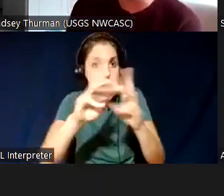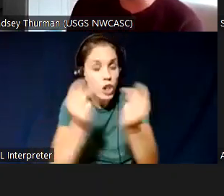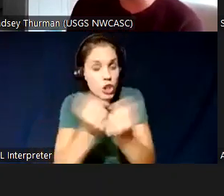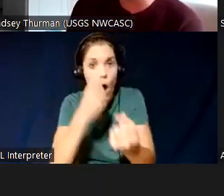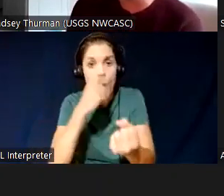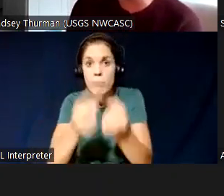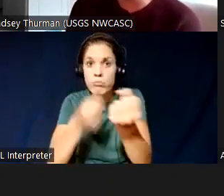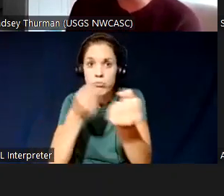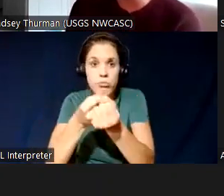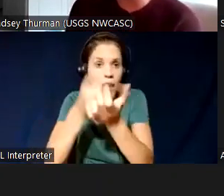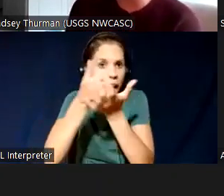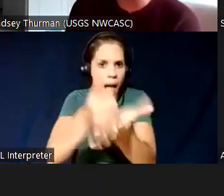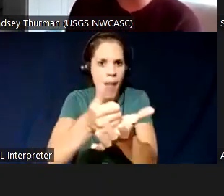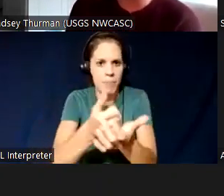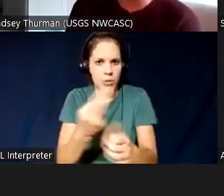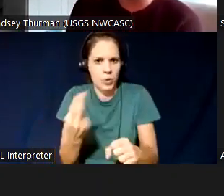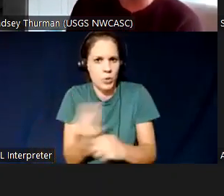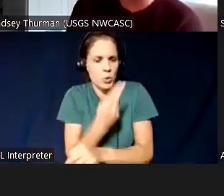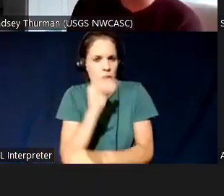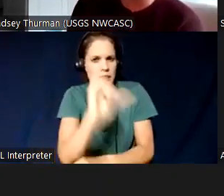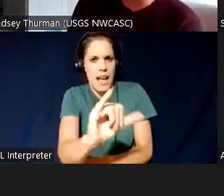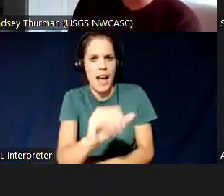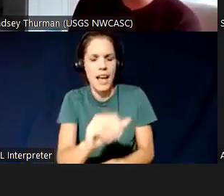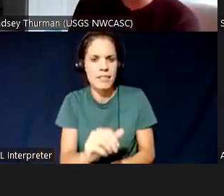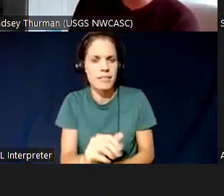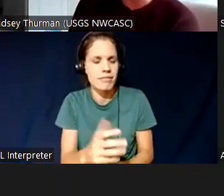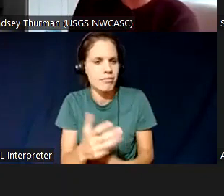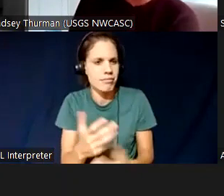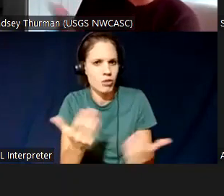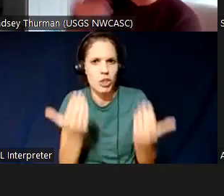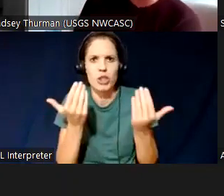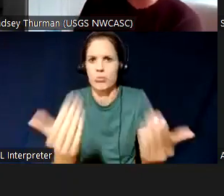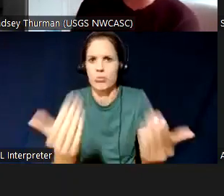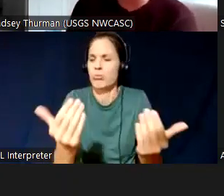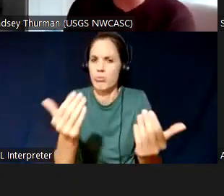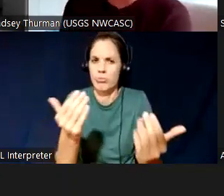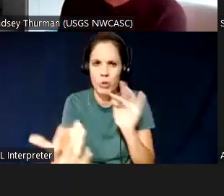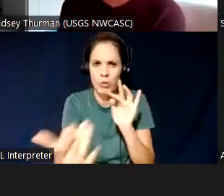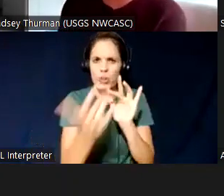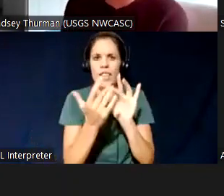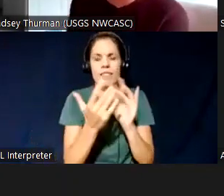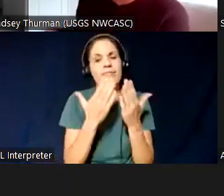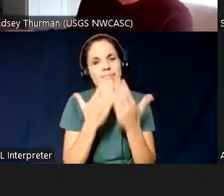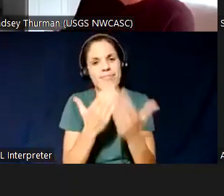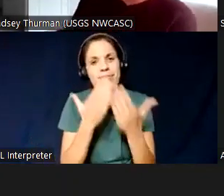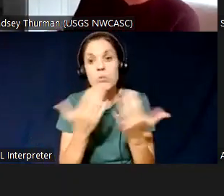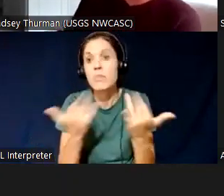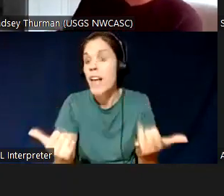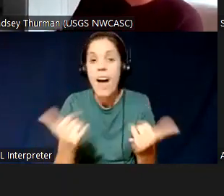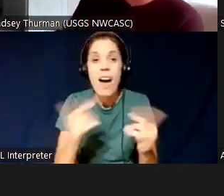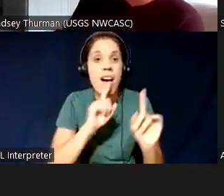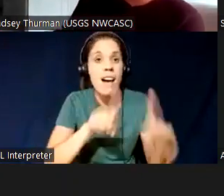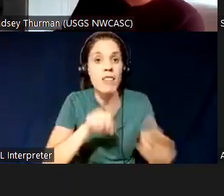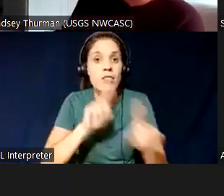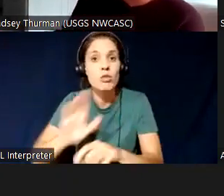get used. So don't hesitate to reach out. Thank you. And I'll go ahead and take questions.